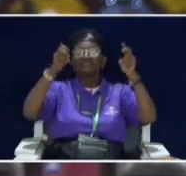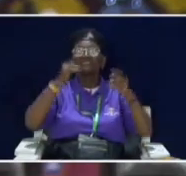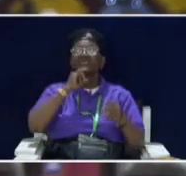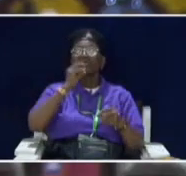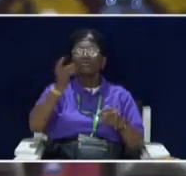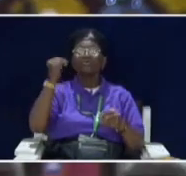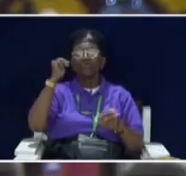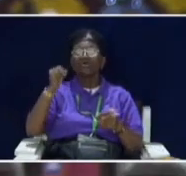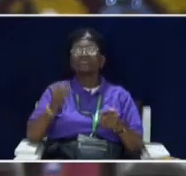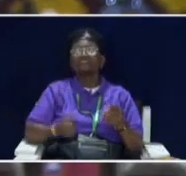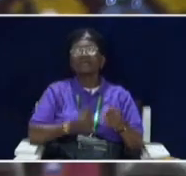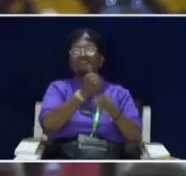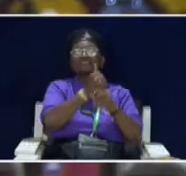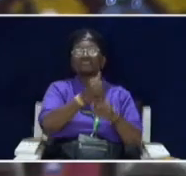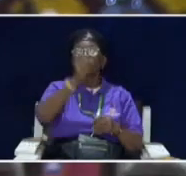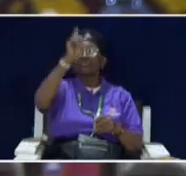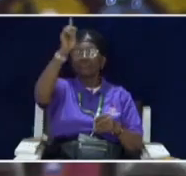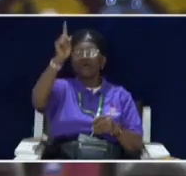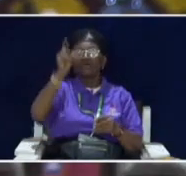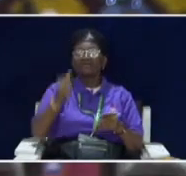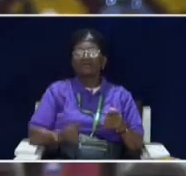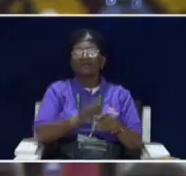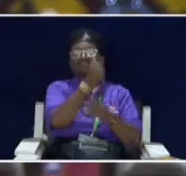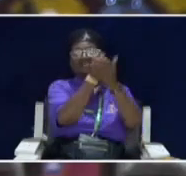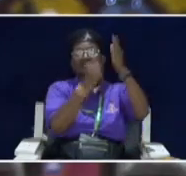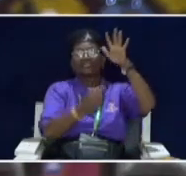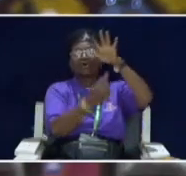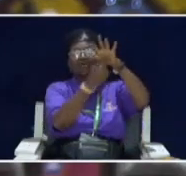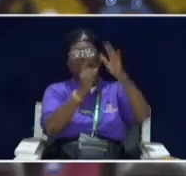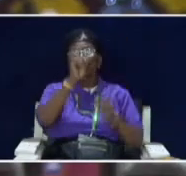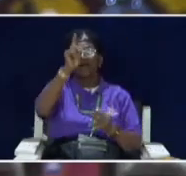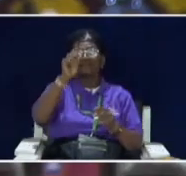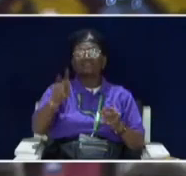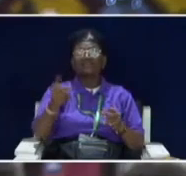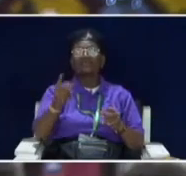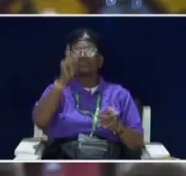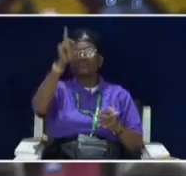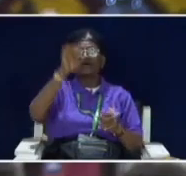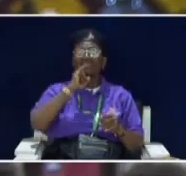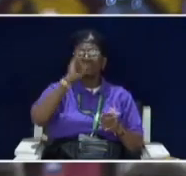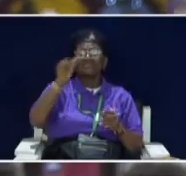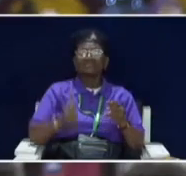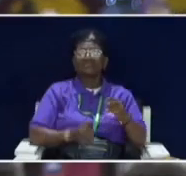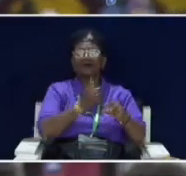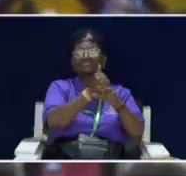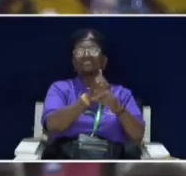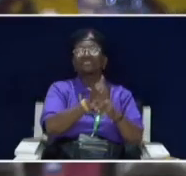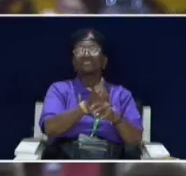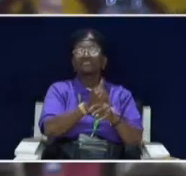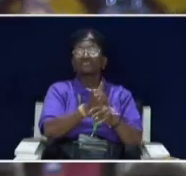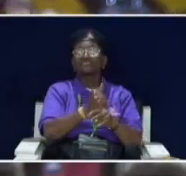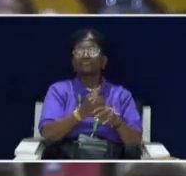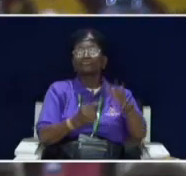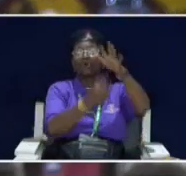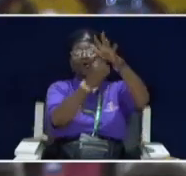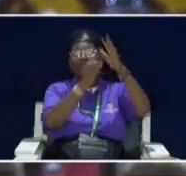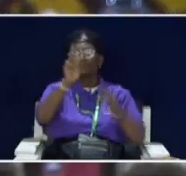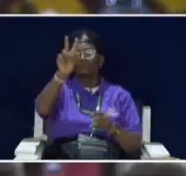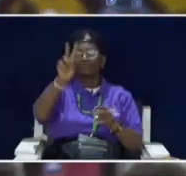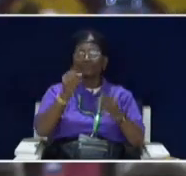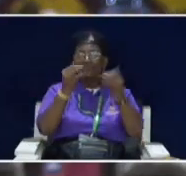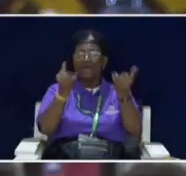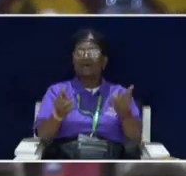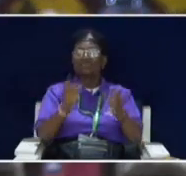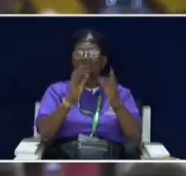Mountain One. Mountain Top One. The second one is Mountain Top Two. Now, if